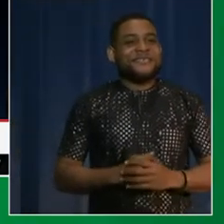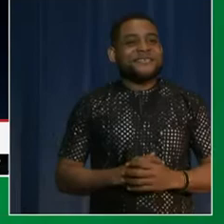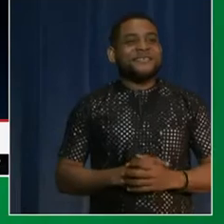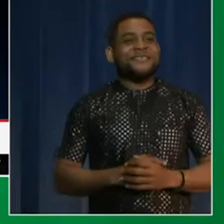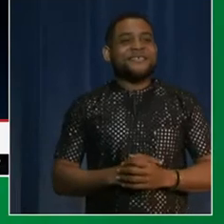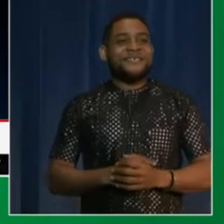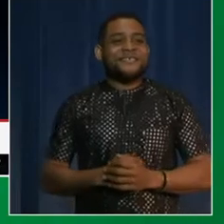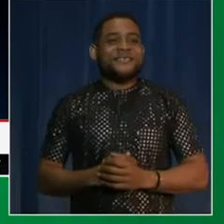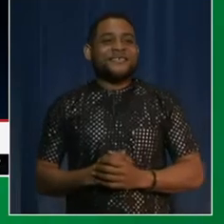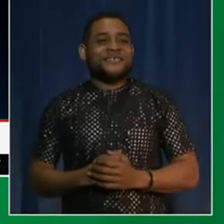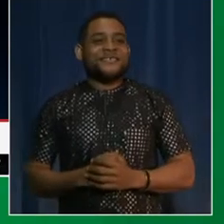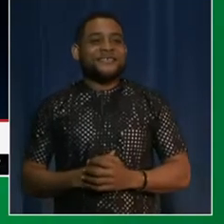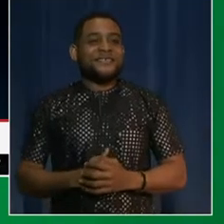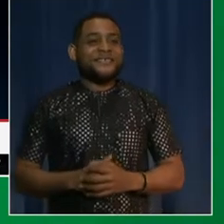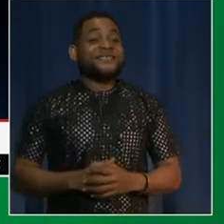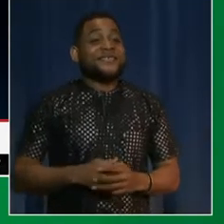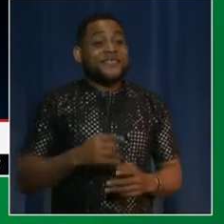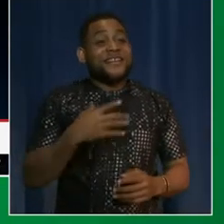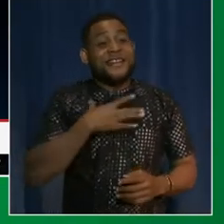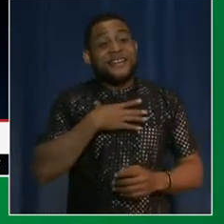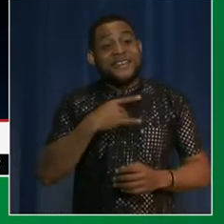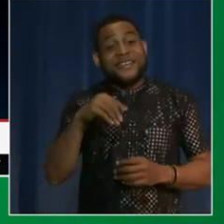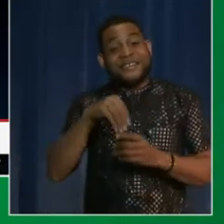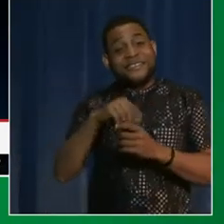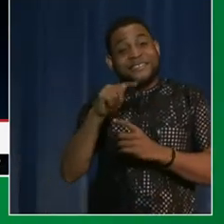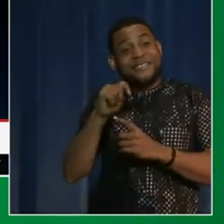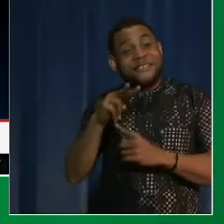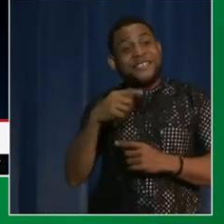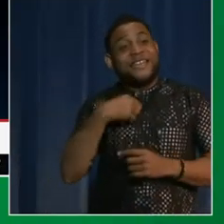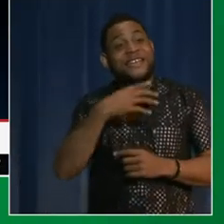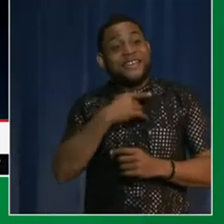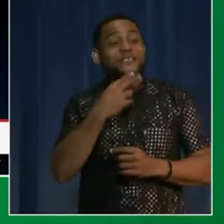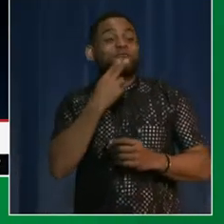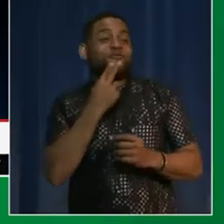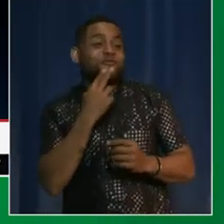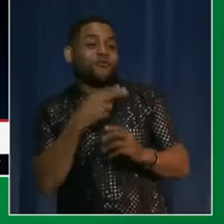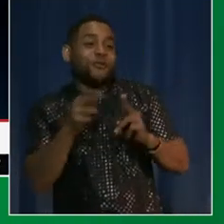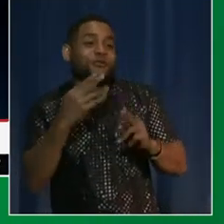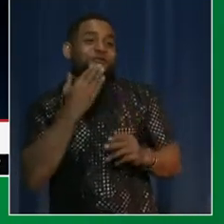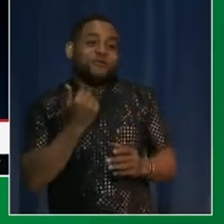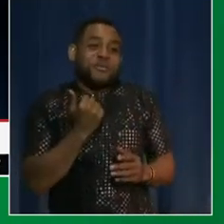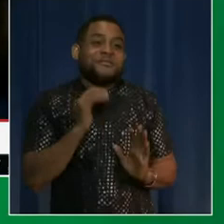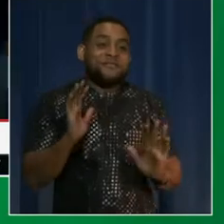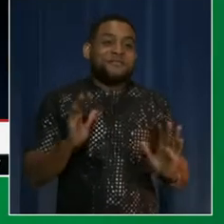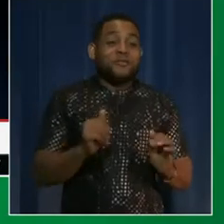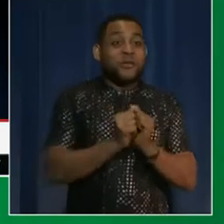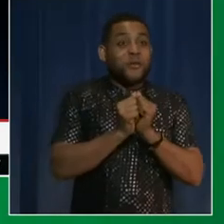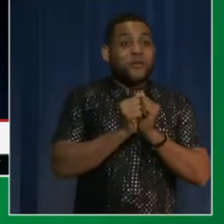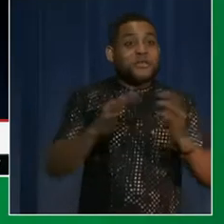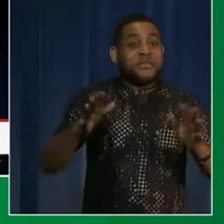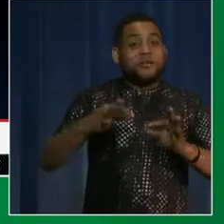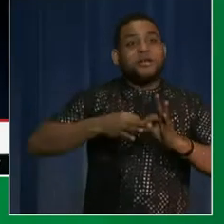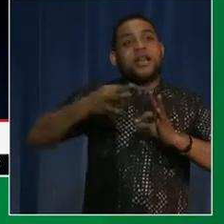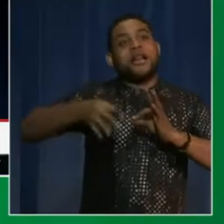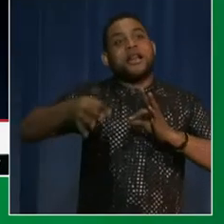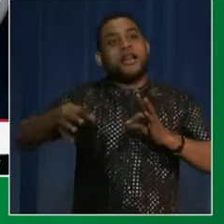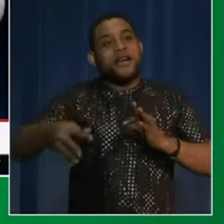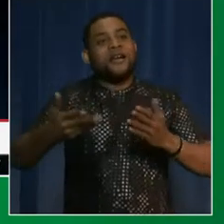Short and sweet. We like that in television. Without further ado, let's bring on the star of the show, Mayor Muriel